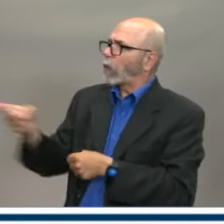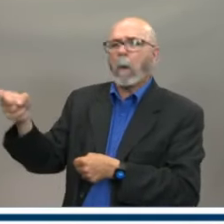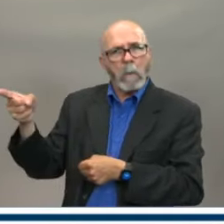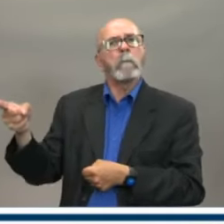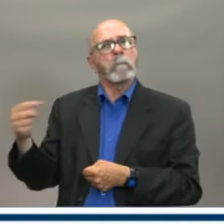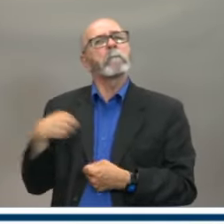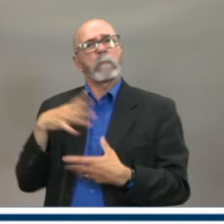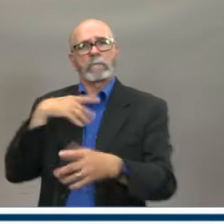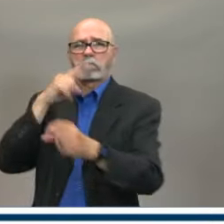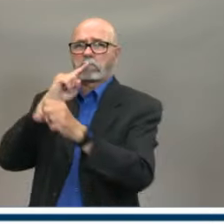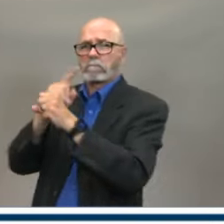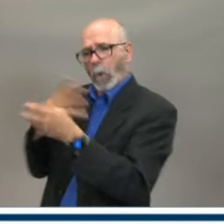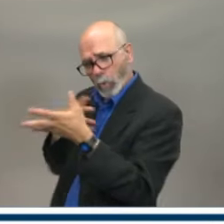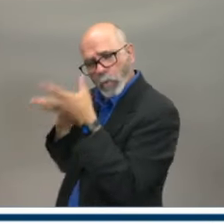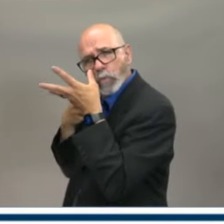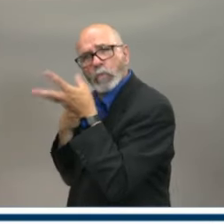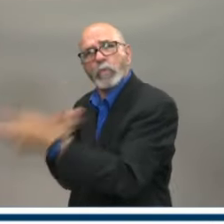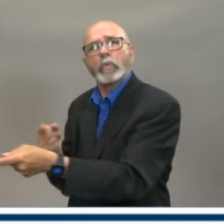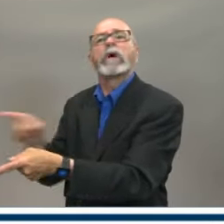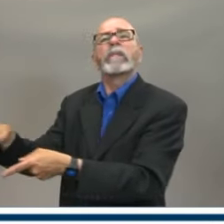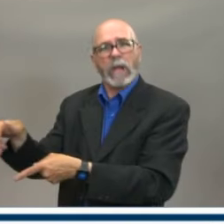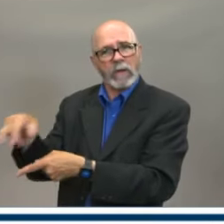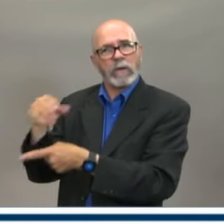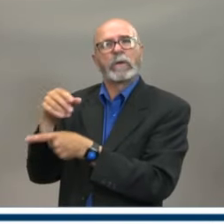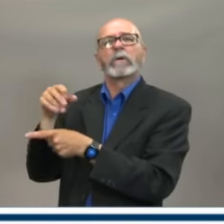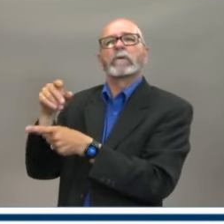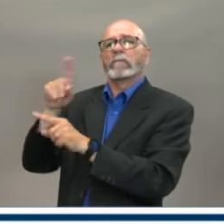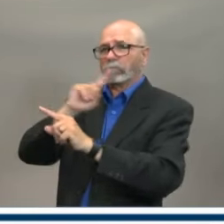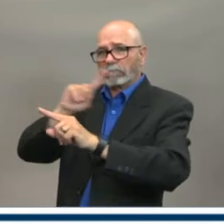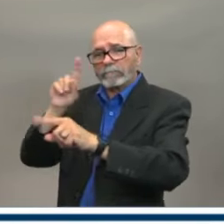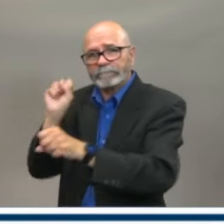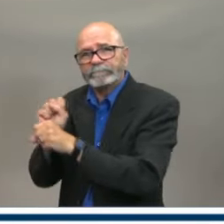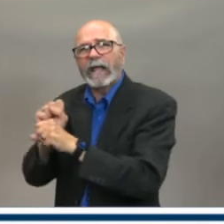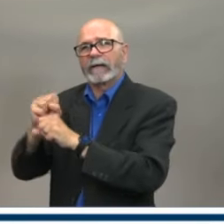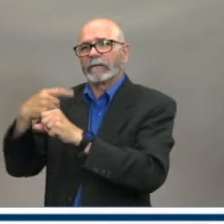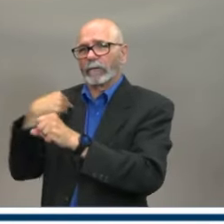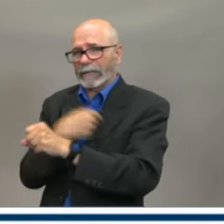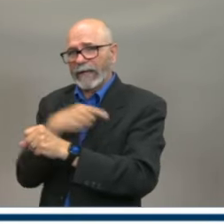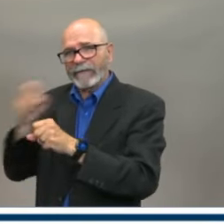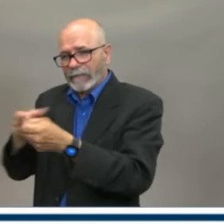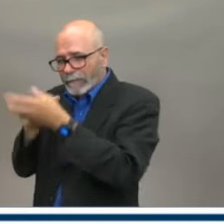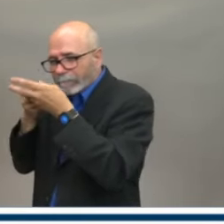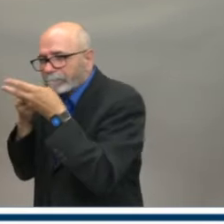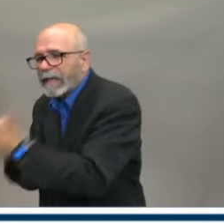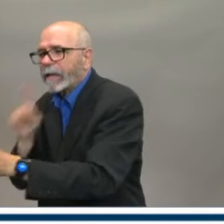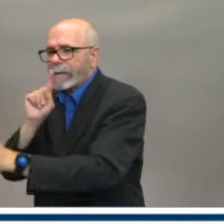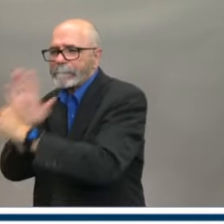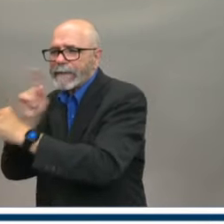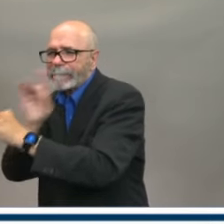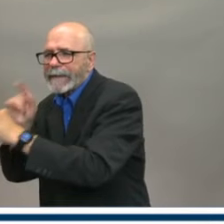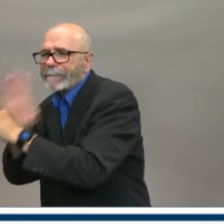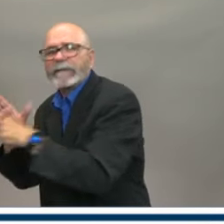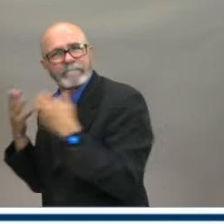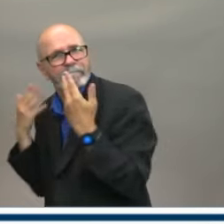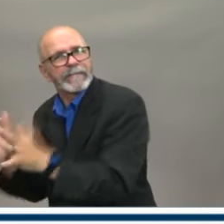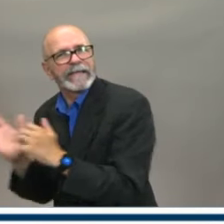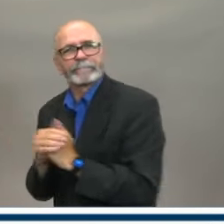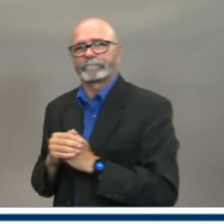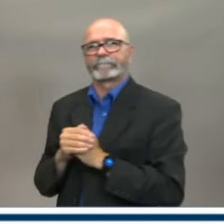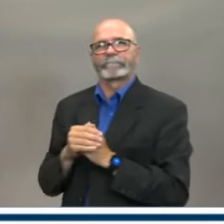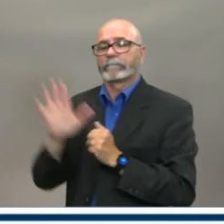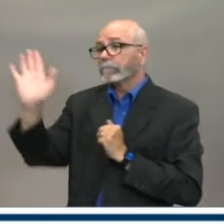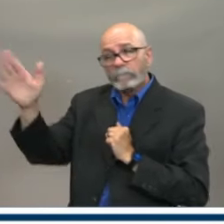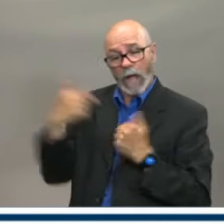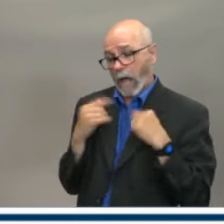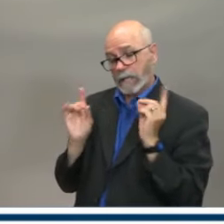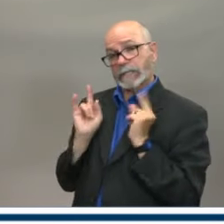with Boat Harbour is real. I've demonstrated that. I will continue to demonstrate that. But I also said very clearly, I'm not going to move